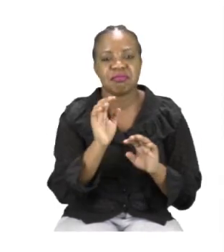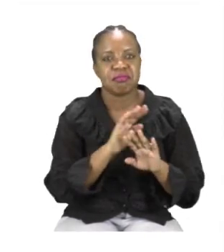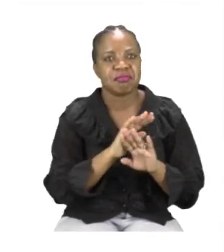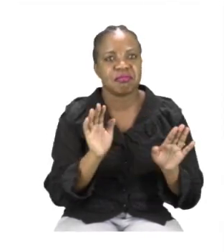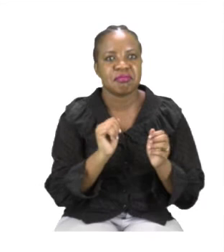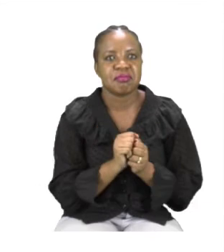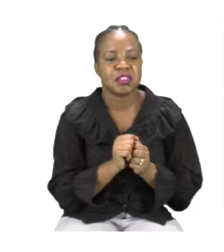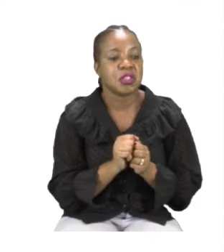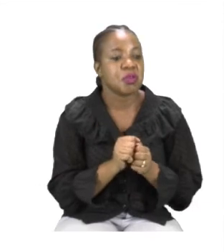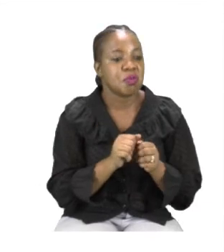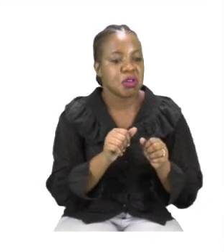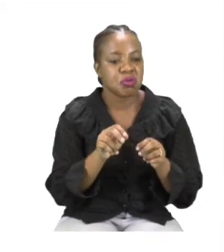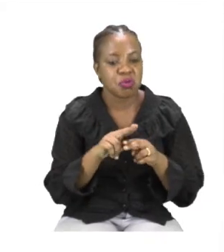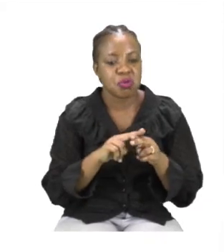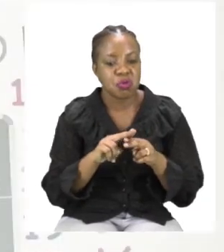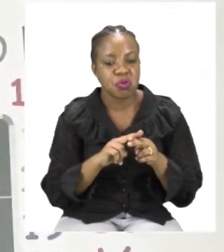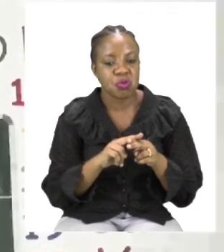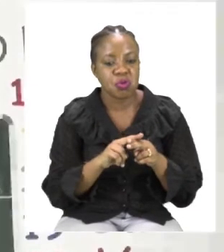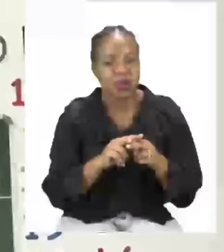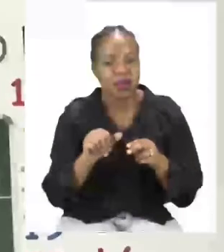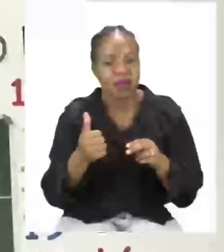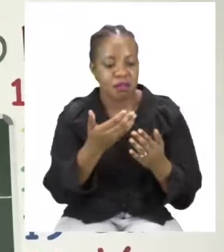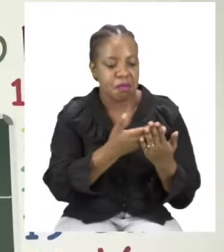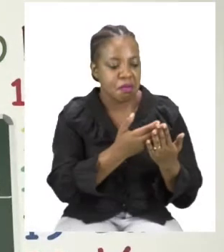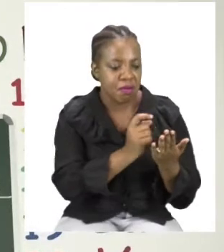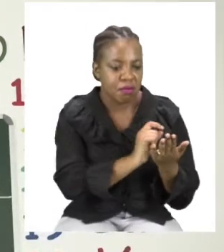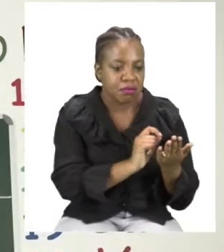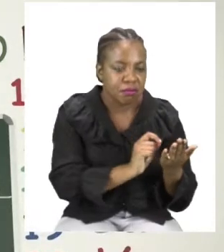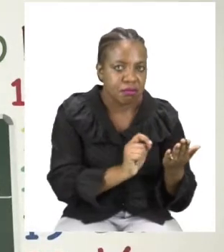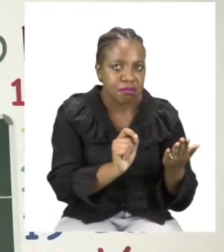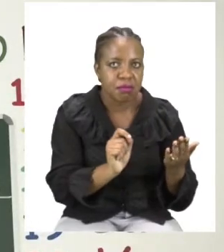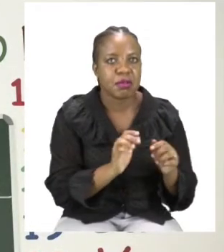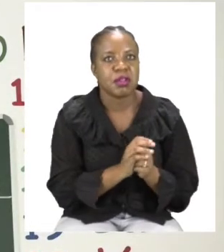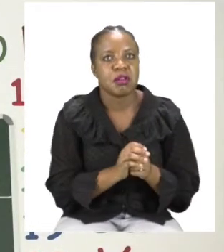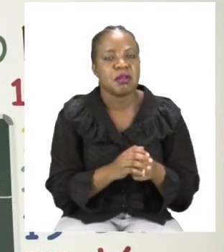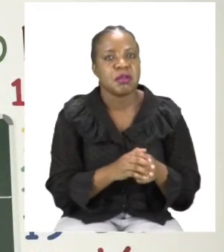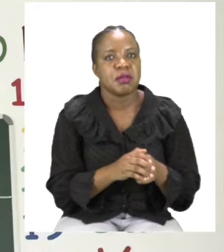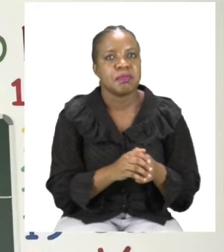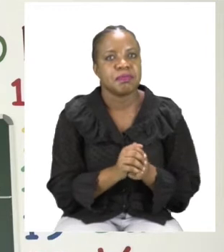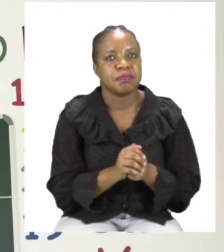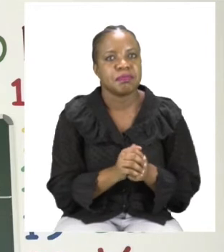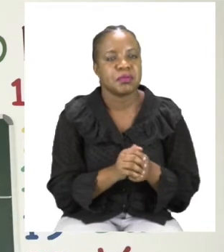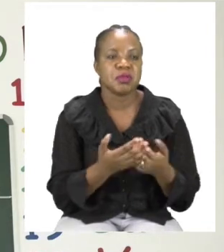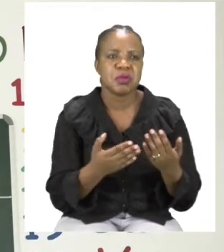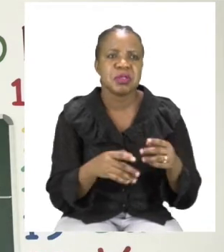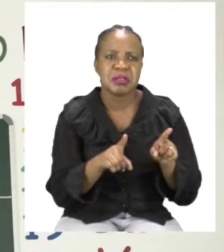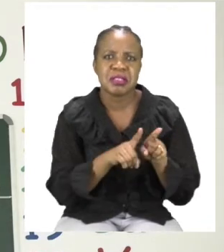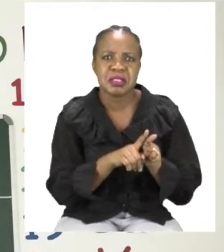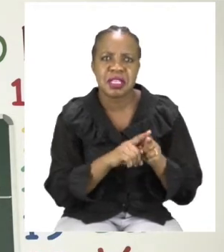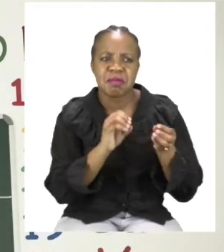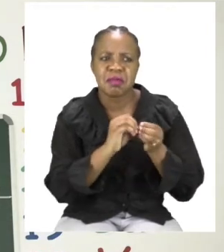out paper for each one. If you'd like to use the adding method, go ahead. And I'm going to let you